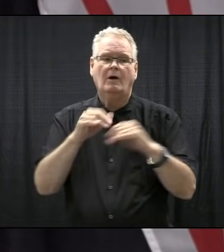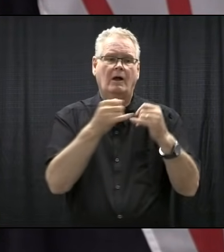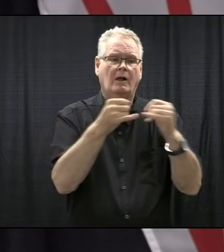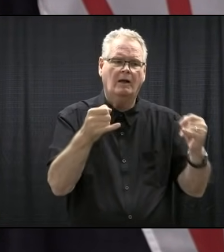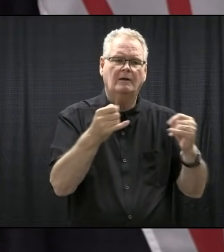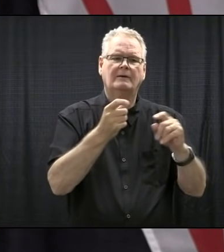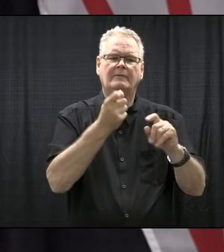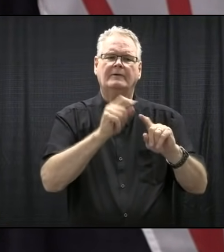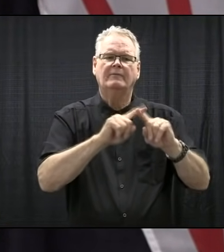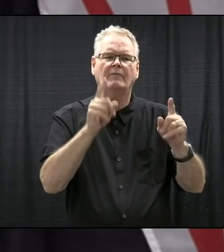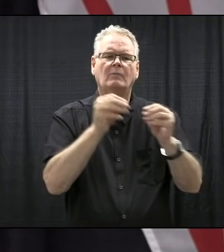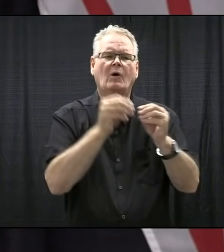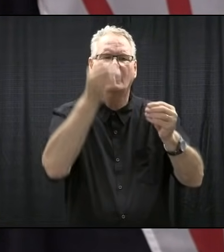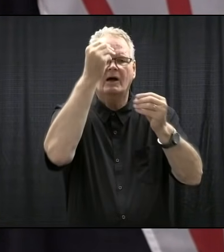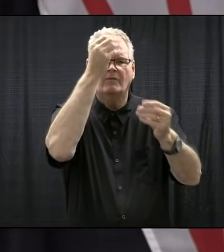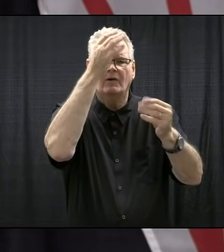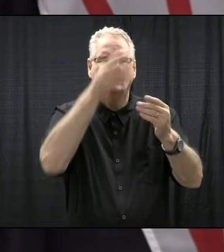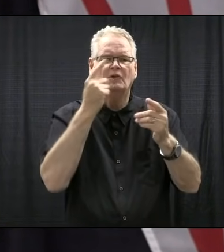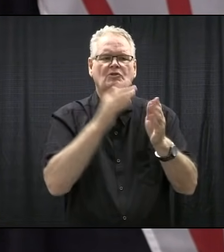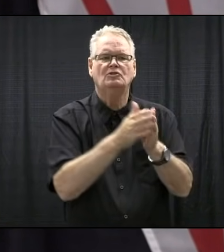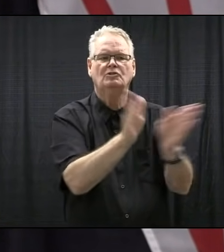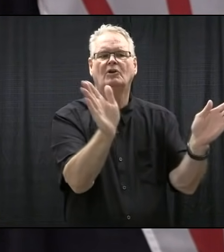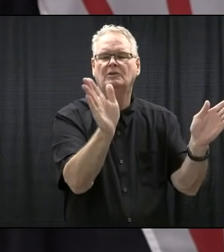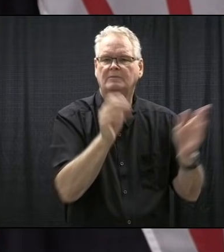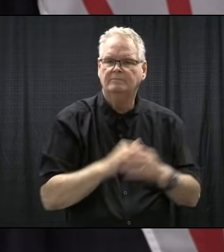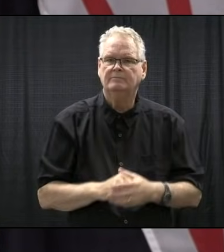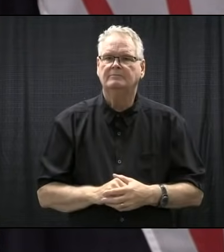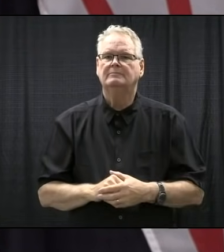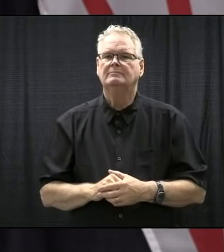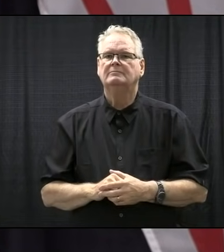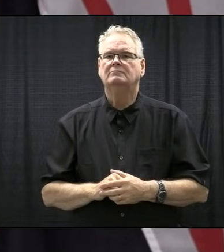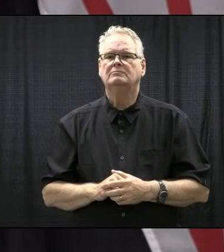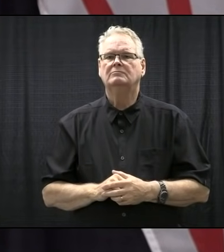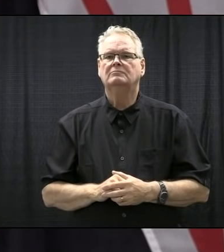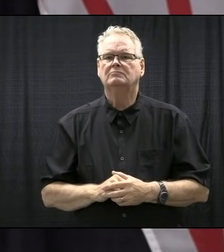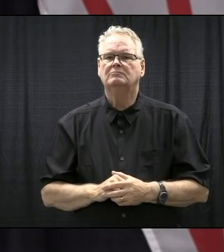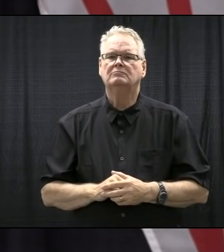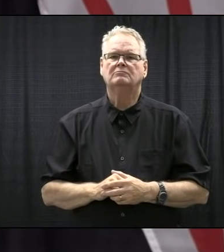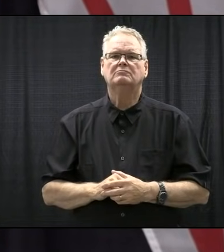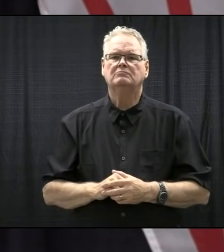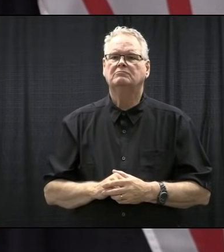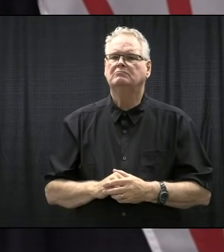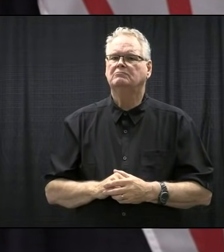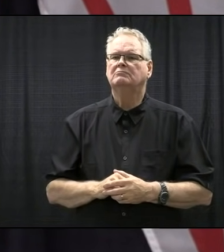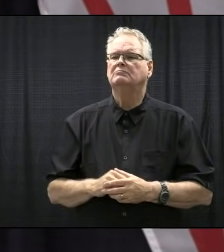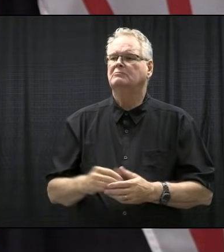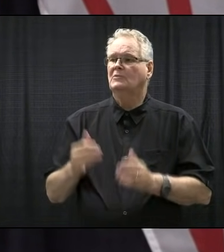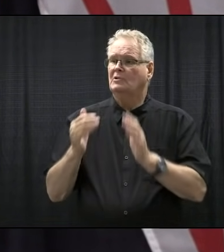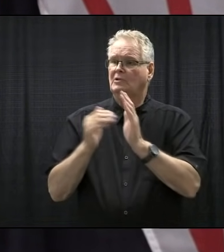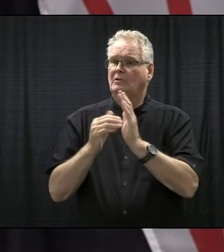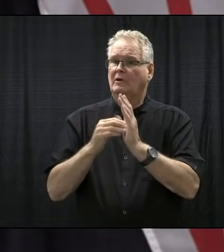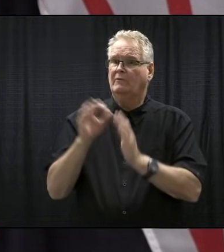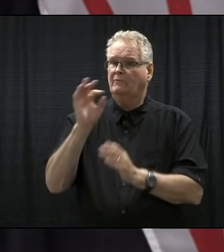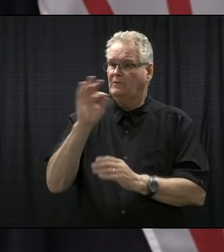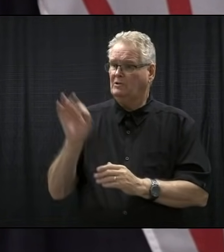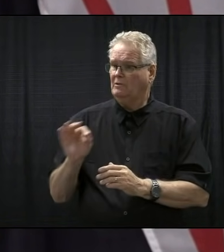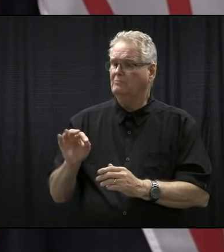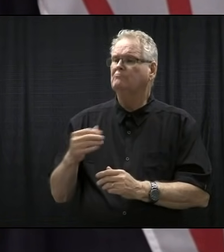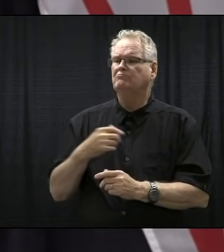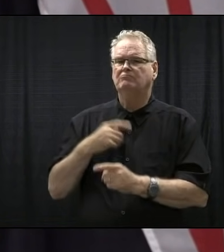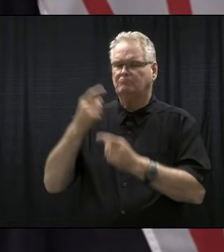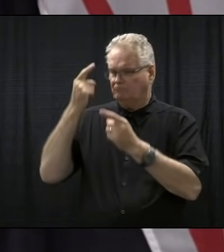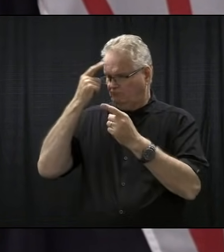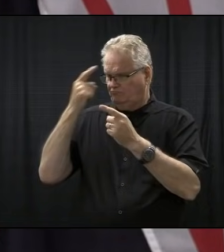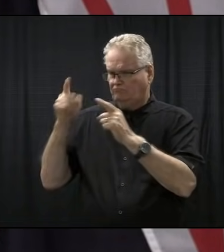So if you haven't had your second shot yet, go and get the shot. So thank you very much, and I'll turn it over